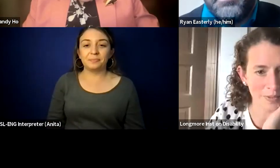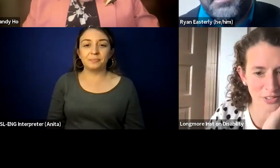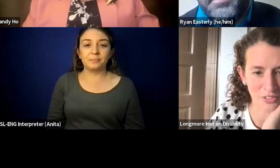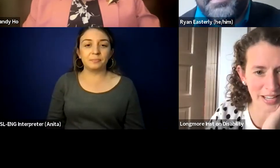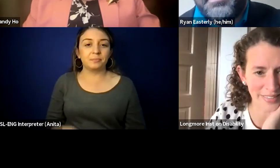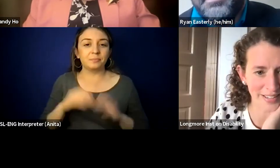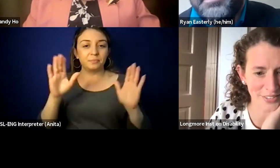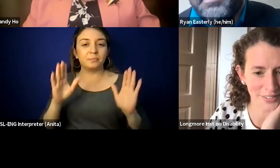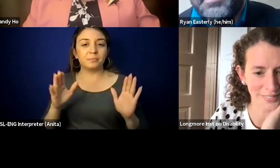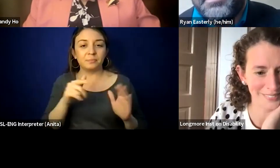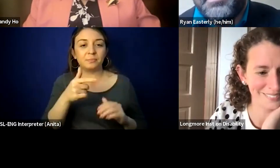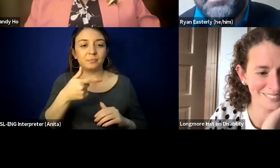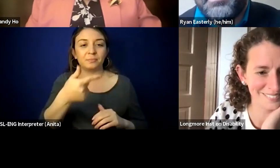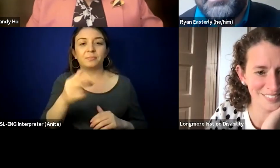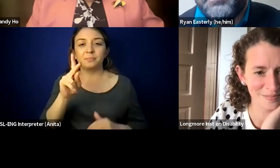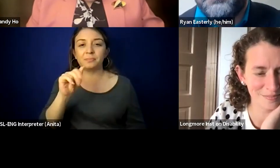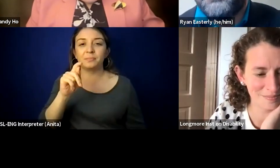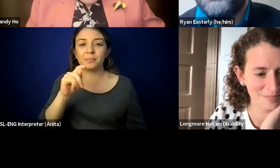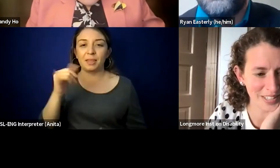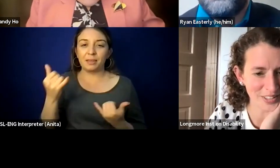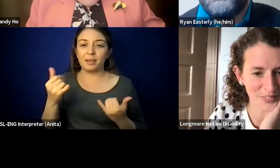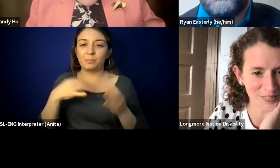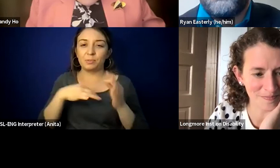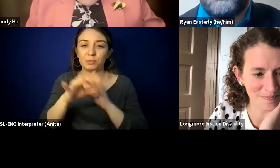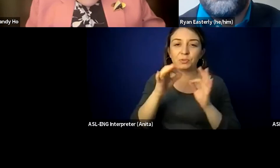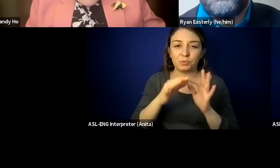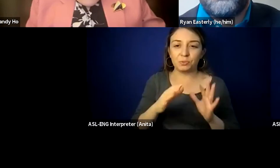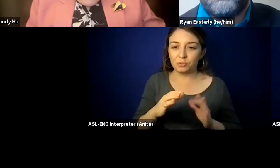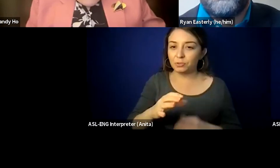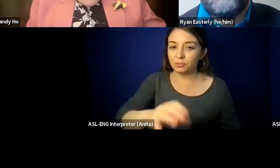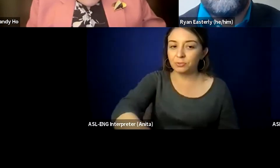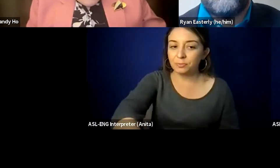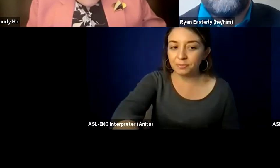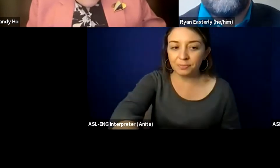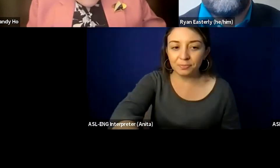We're going to pass it over to Kathy, actually. Thank you all.